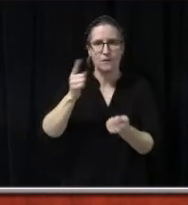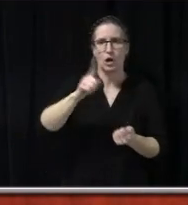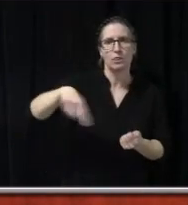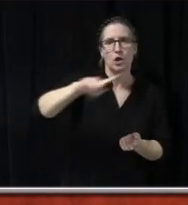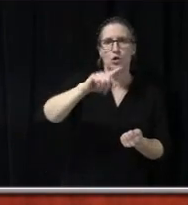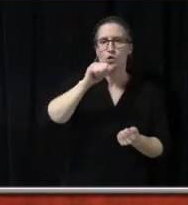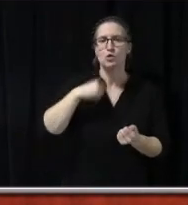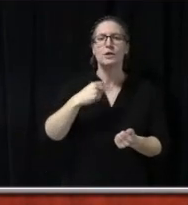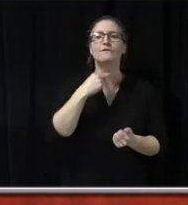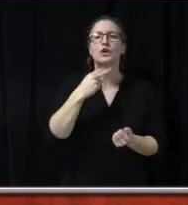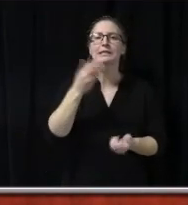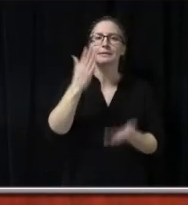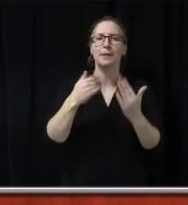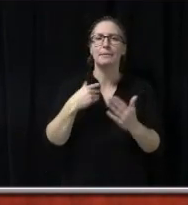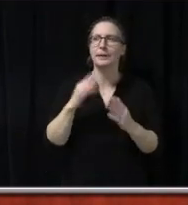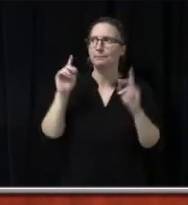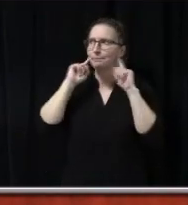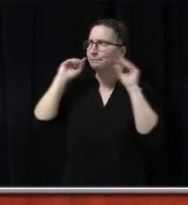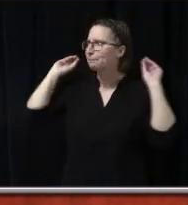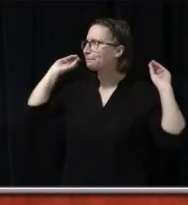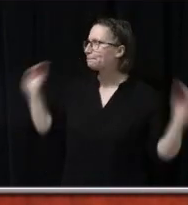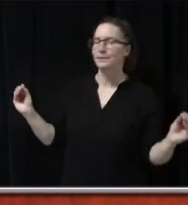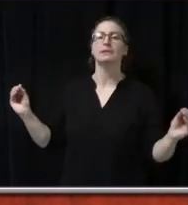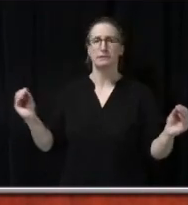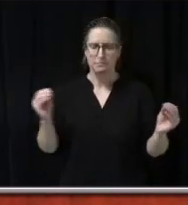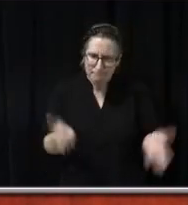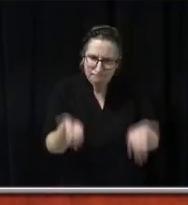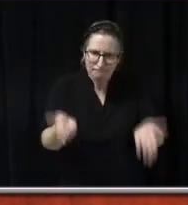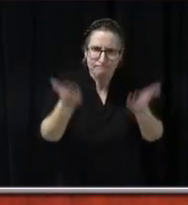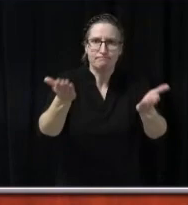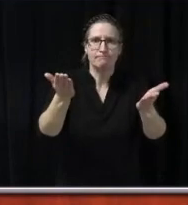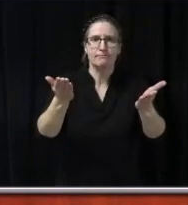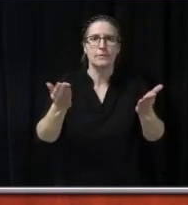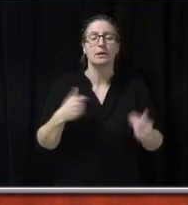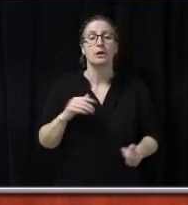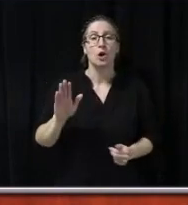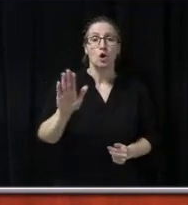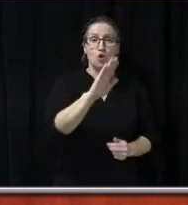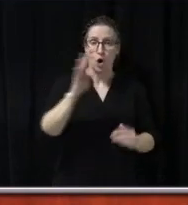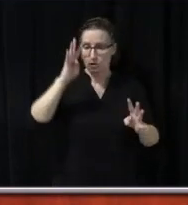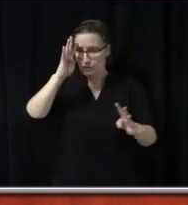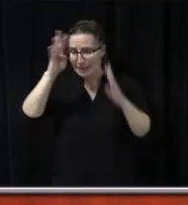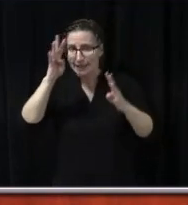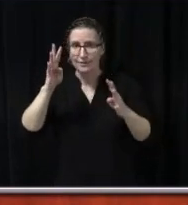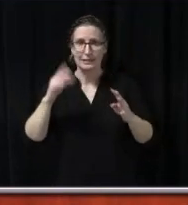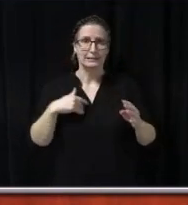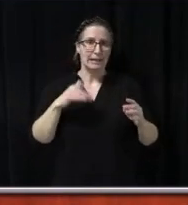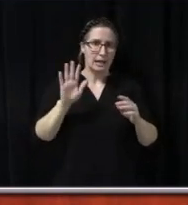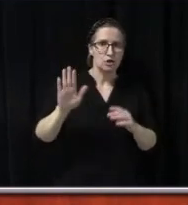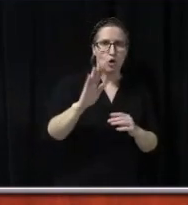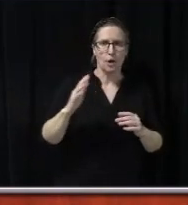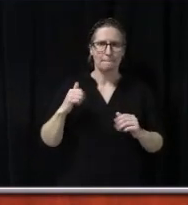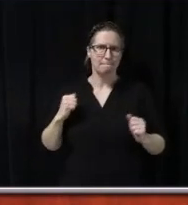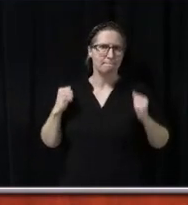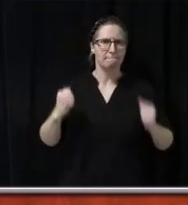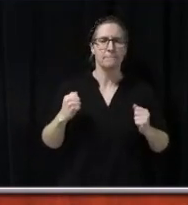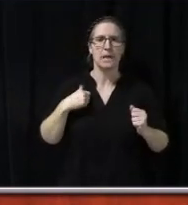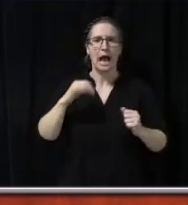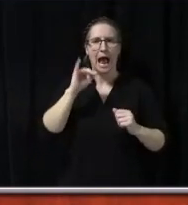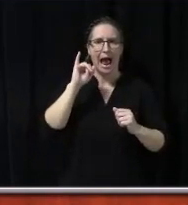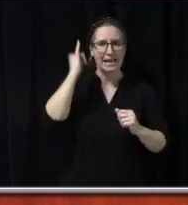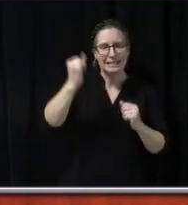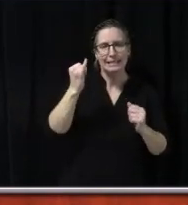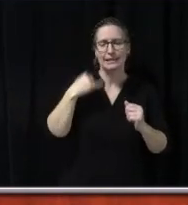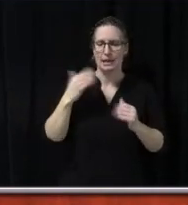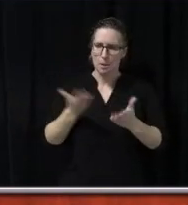whose voices may go unheard. Bring your creativity, innovation, and bold ideas into this space that